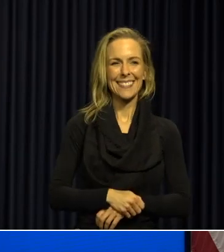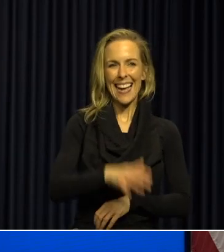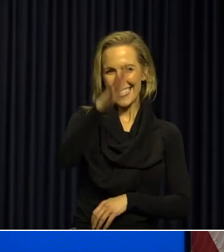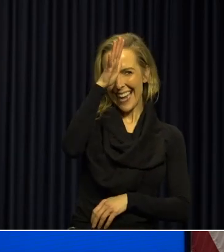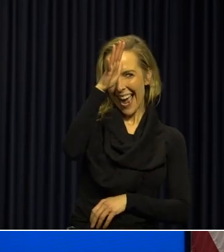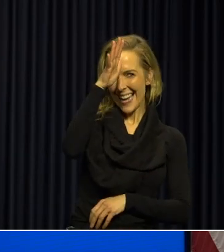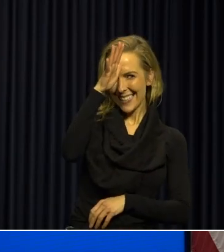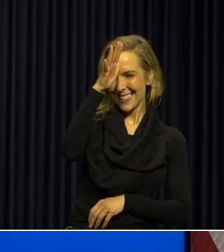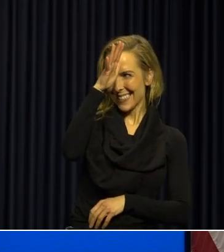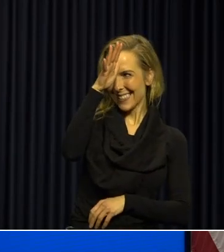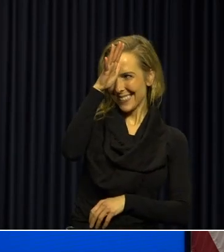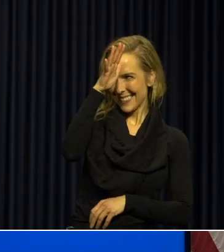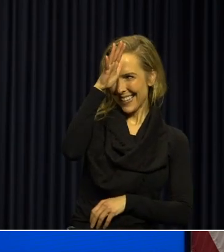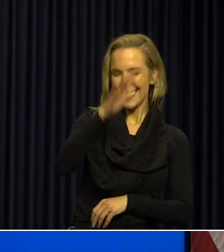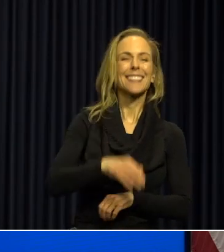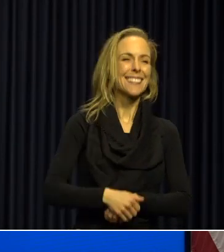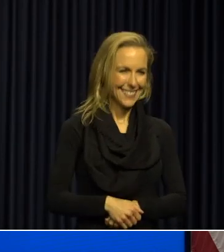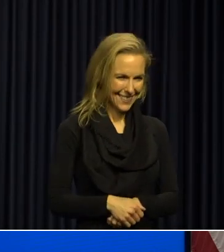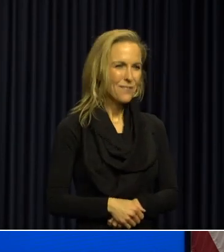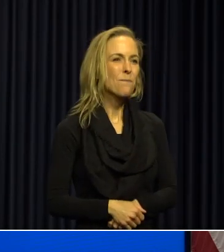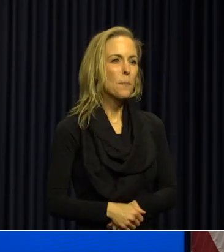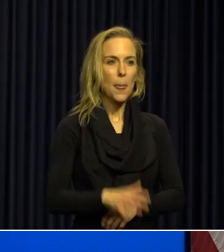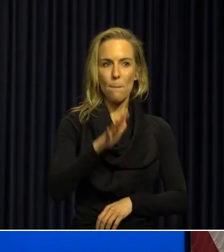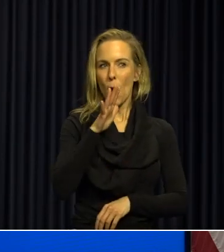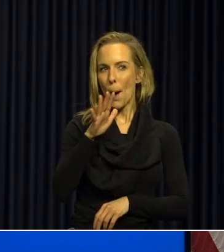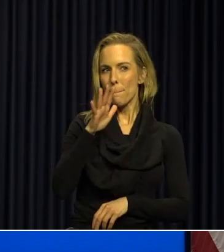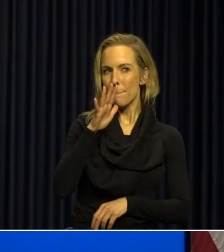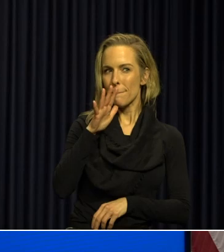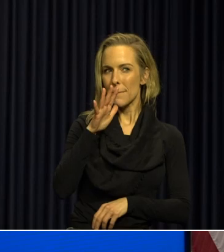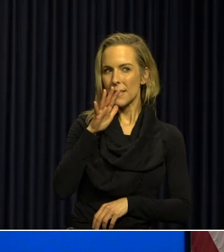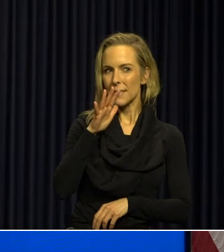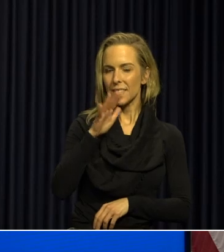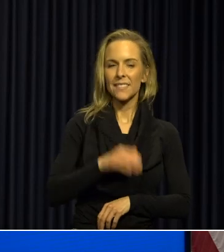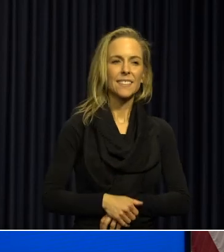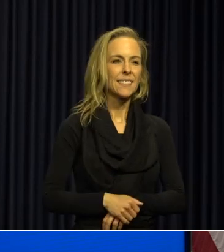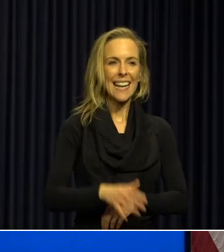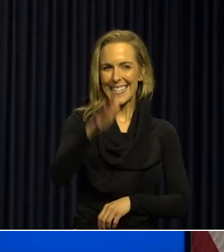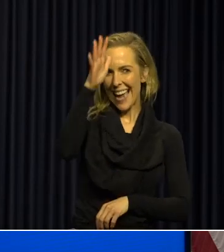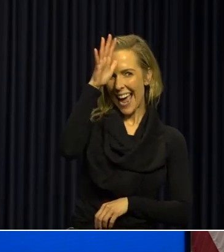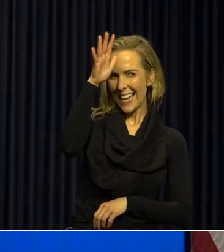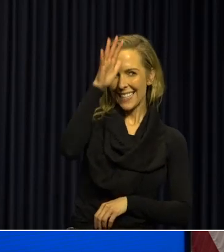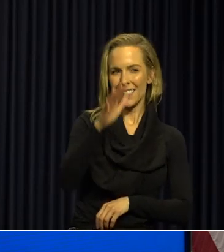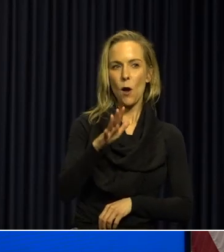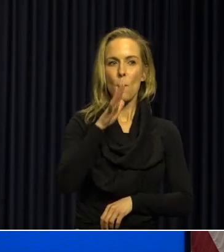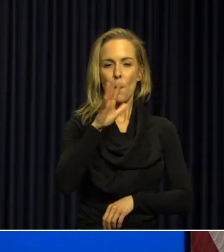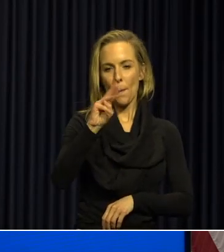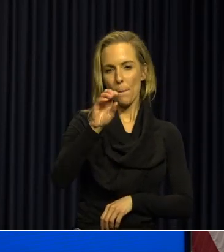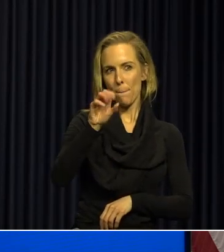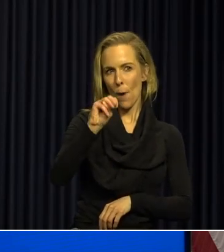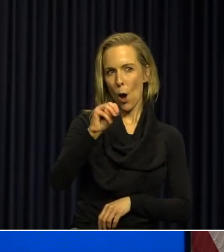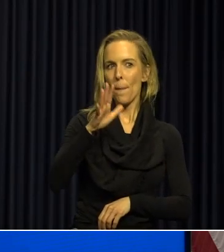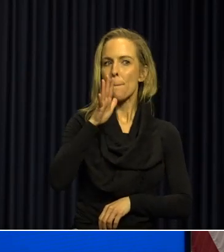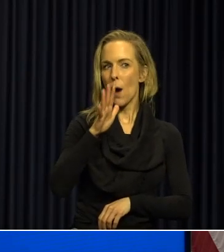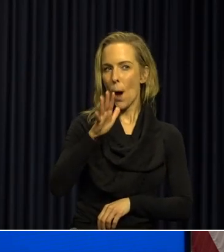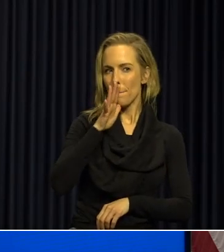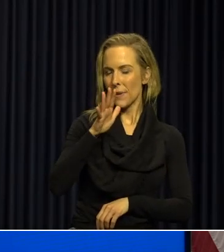and dad. And dad. Okay, mom and dad. One more